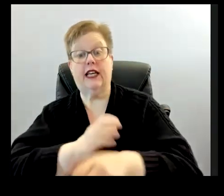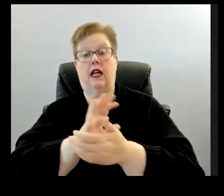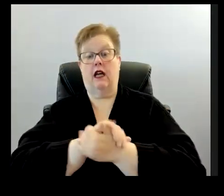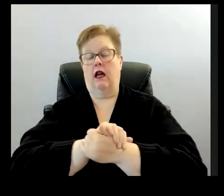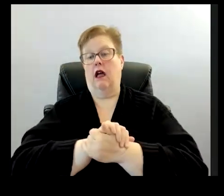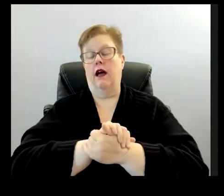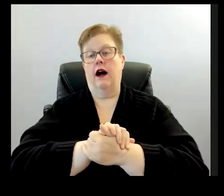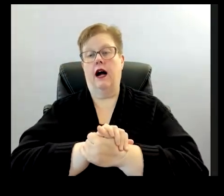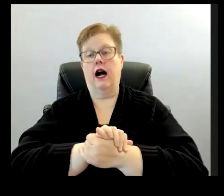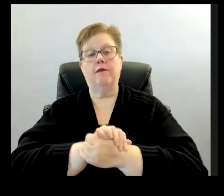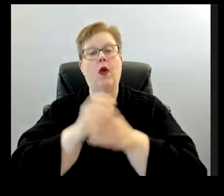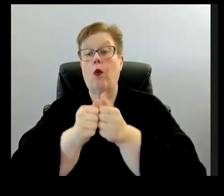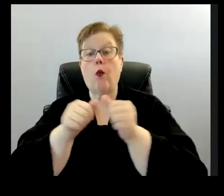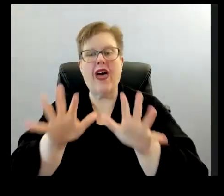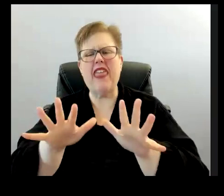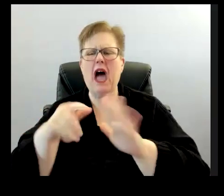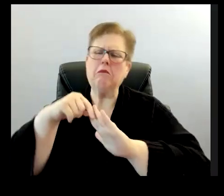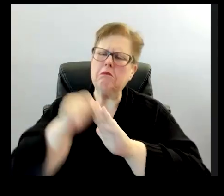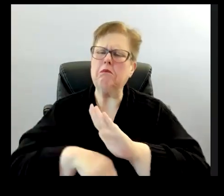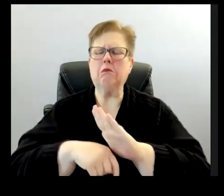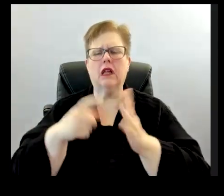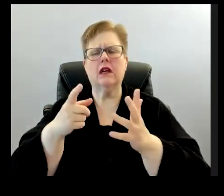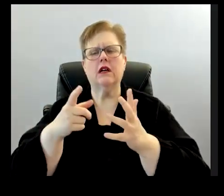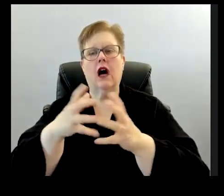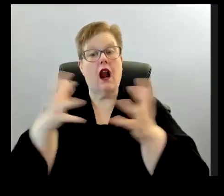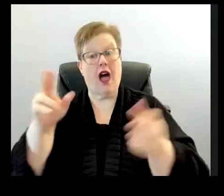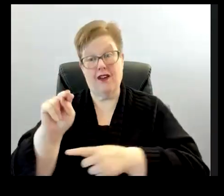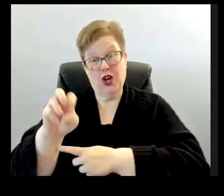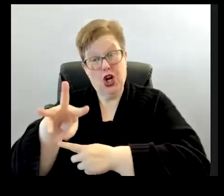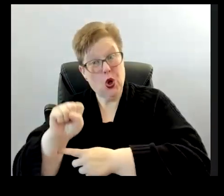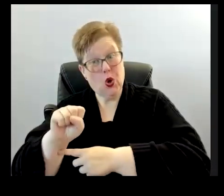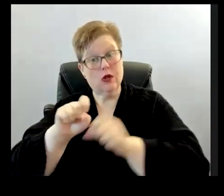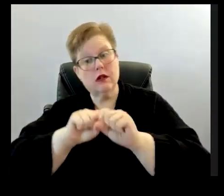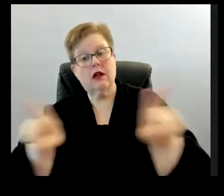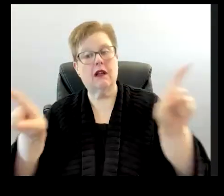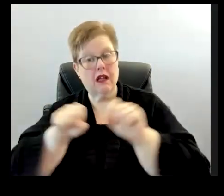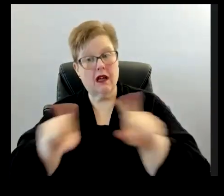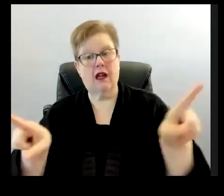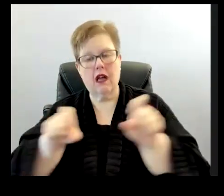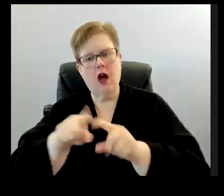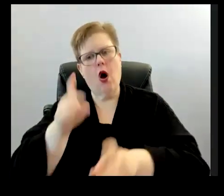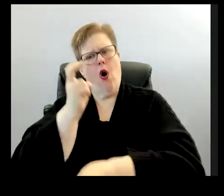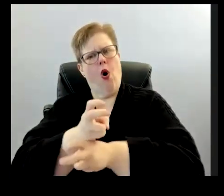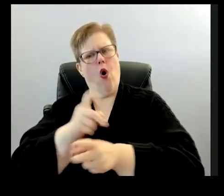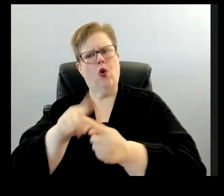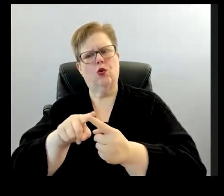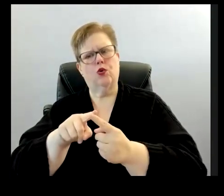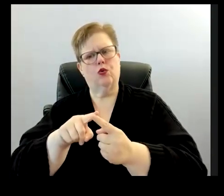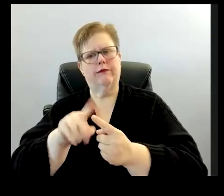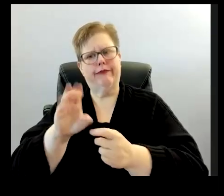So, without going into details, there's a lot of news coming out that it's very hard to be neutral